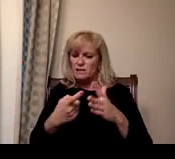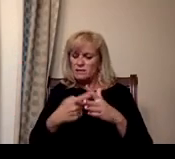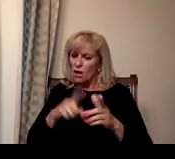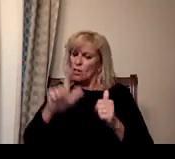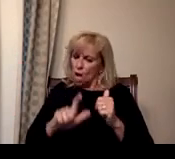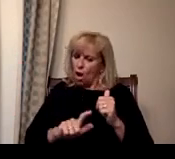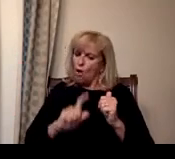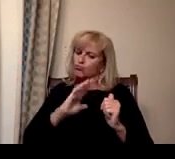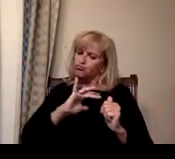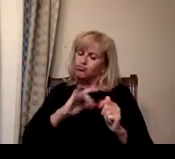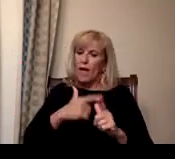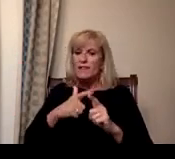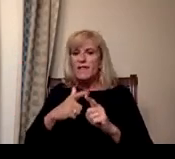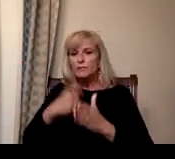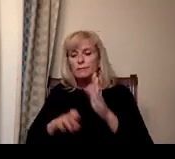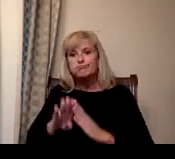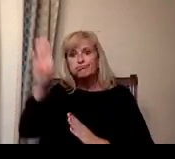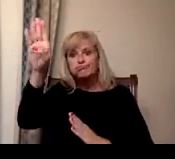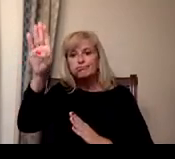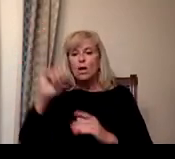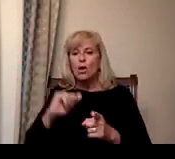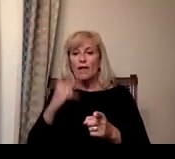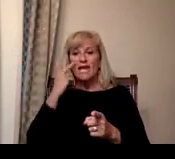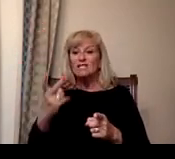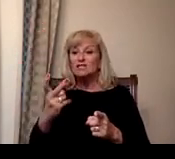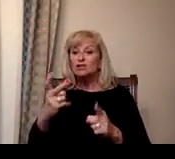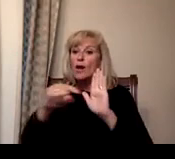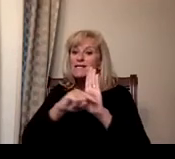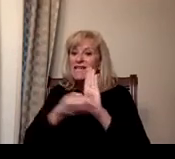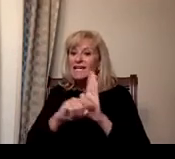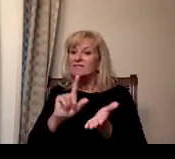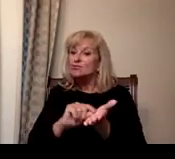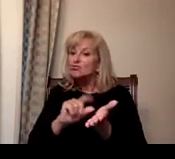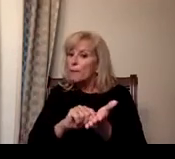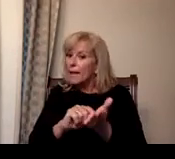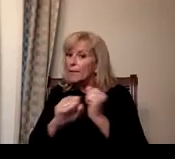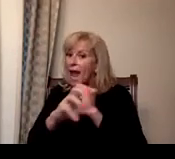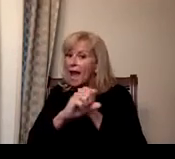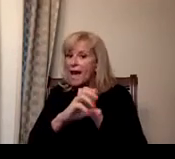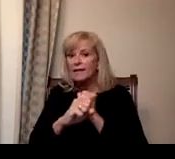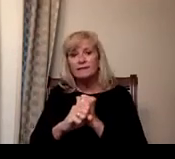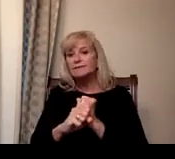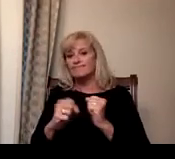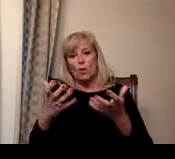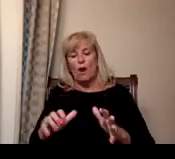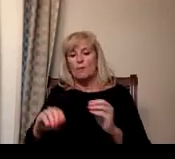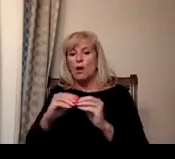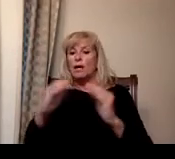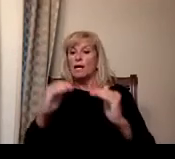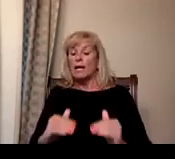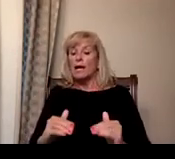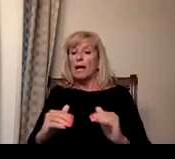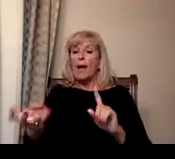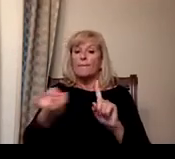shortly thereafter. They saw some bad press on it and never tried again. Bait and switch tactics, which I just